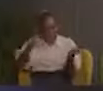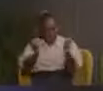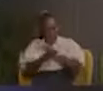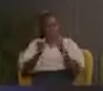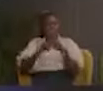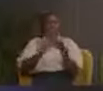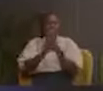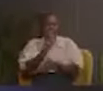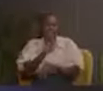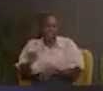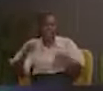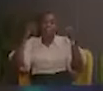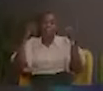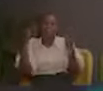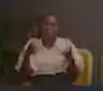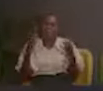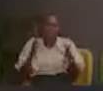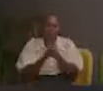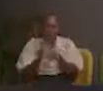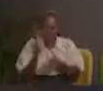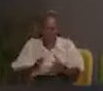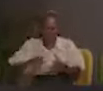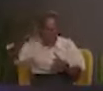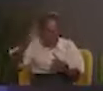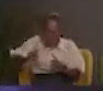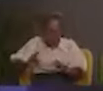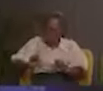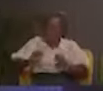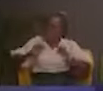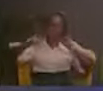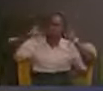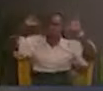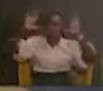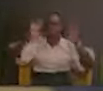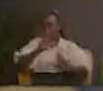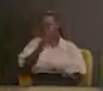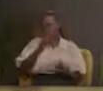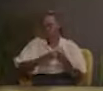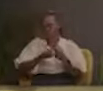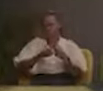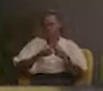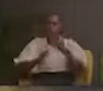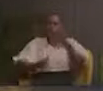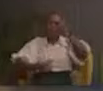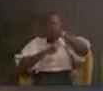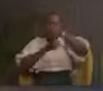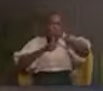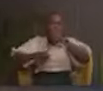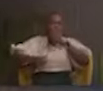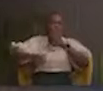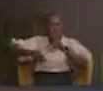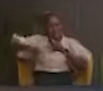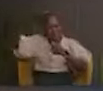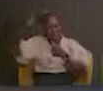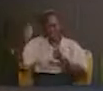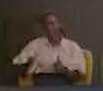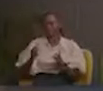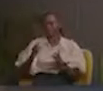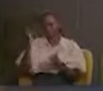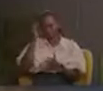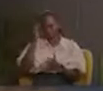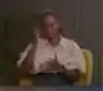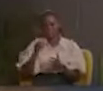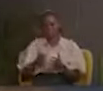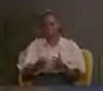believing. Many believers must submit themselves to superior spiritual knowledge. Can I give you the